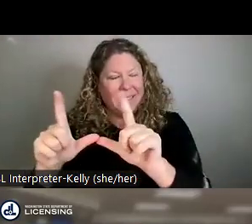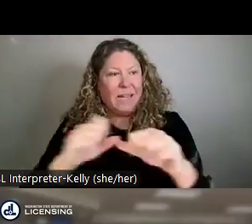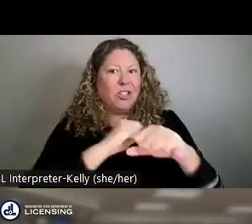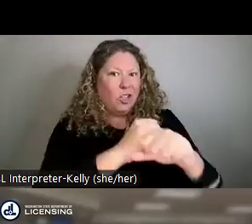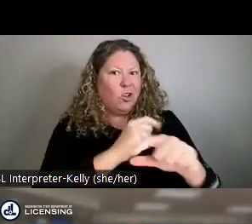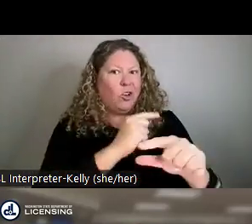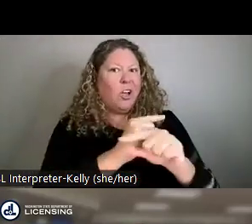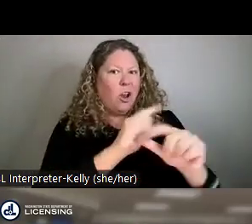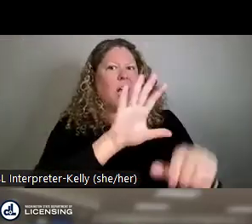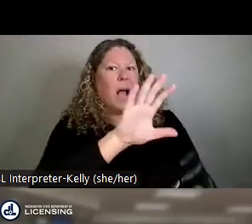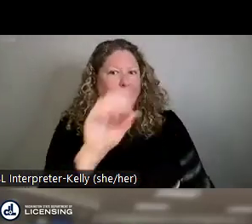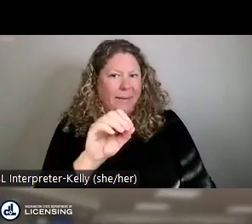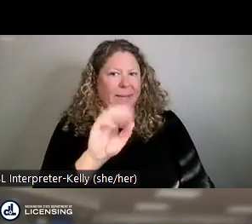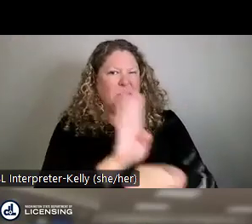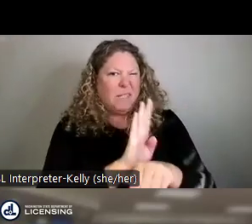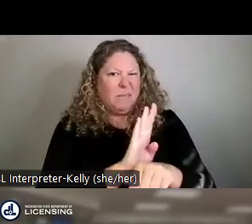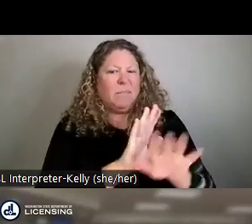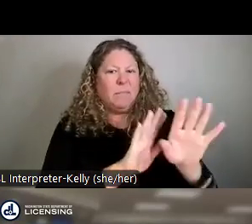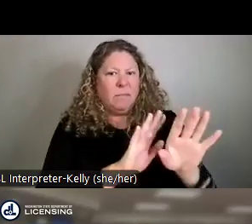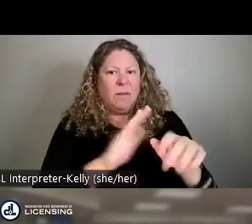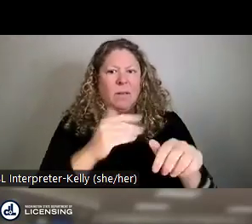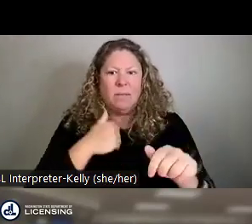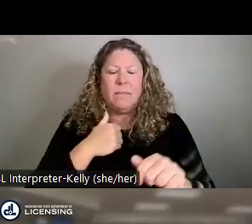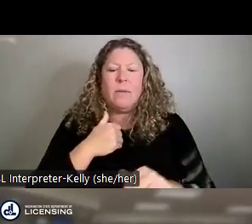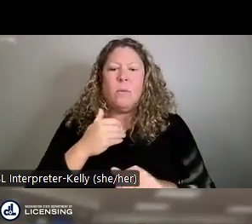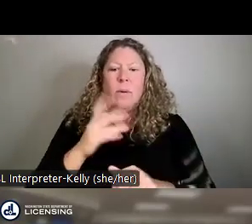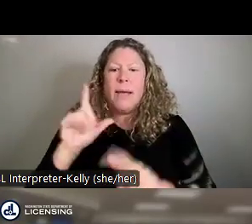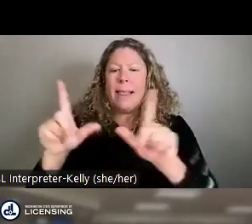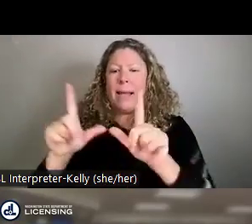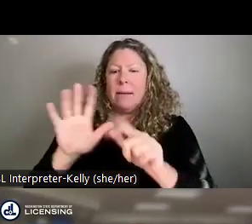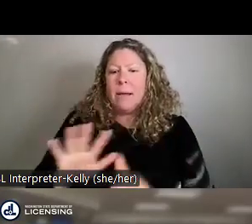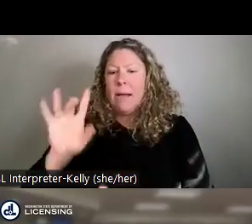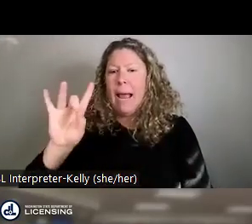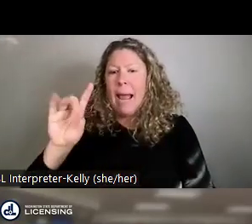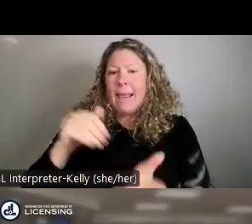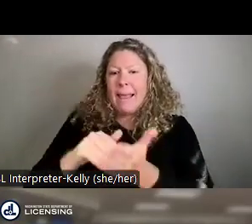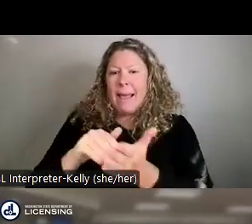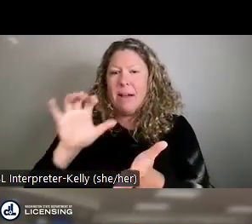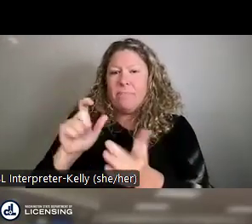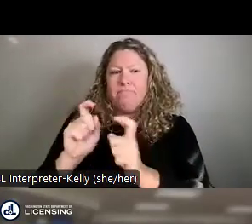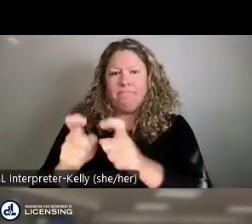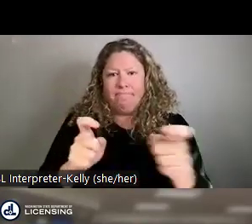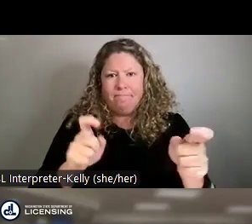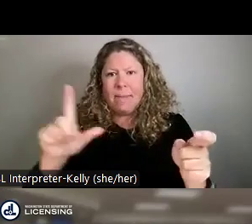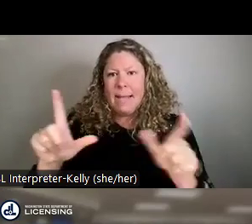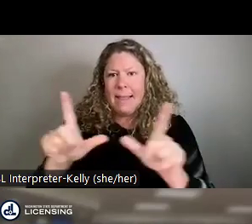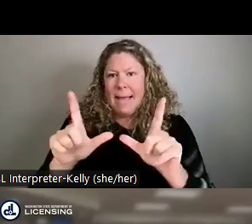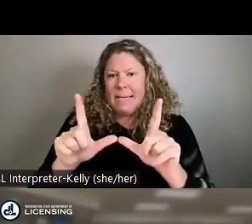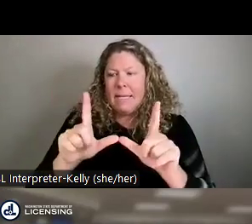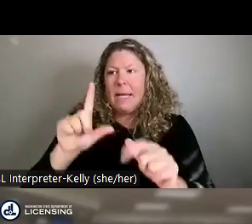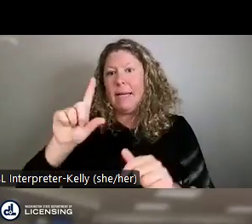companies, and we licensed around 8,500 of those in